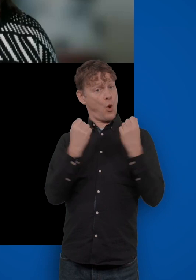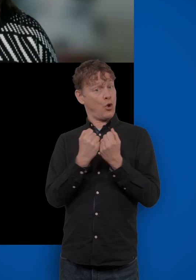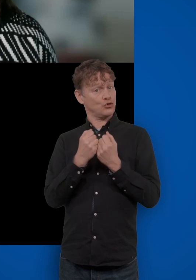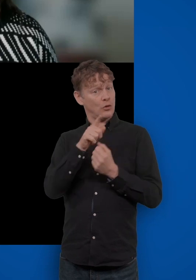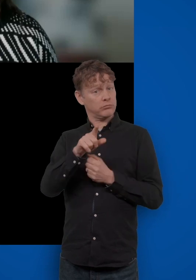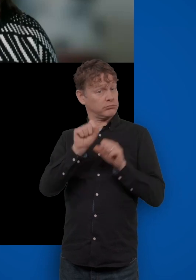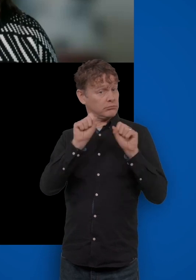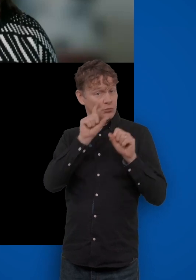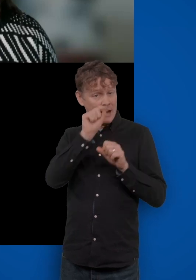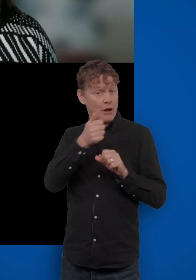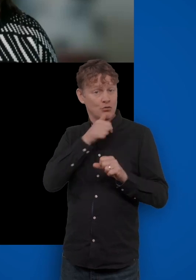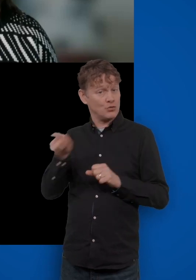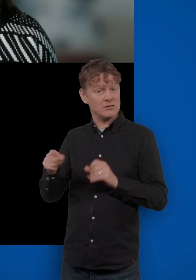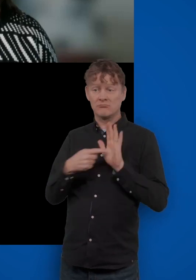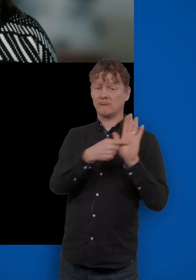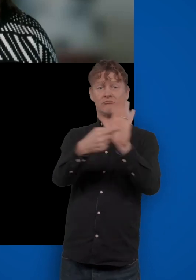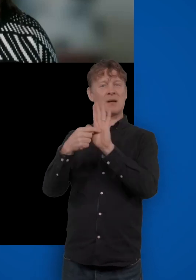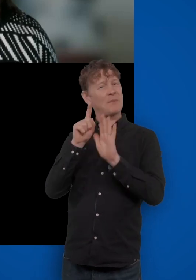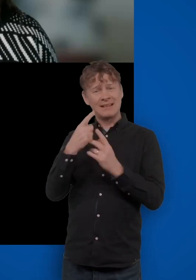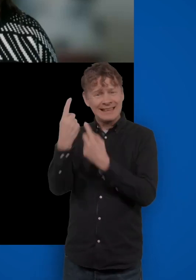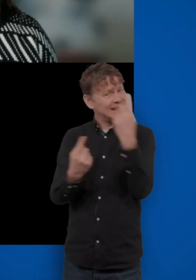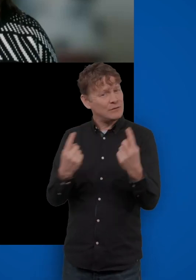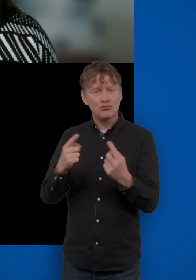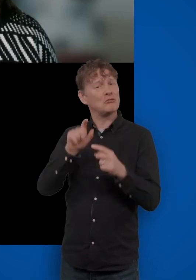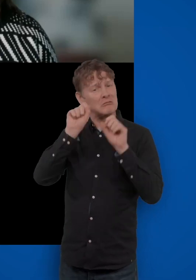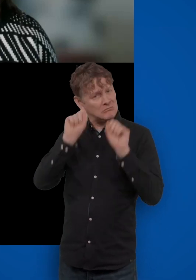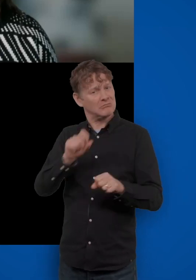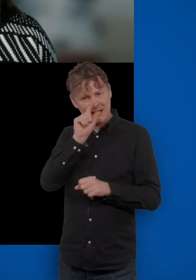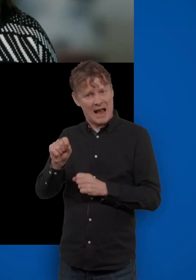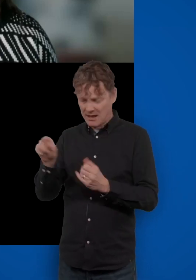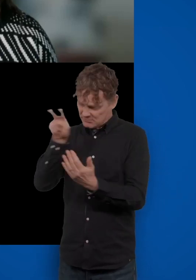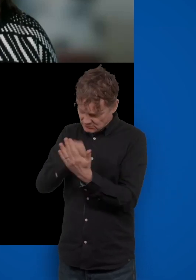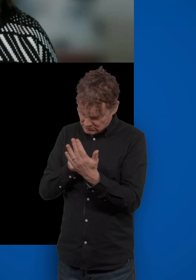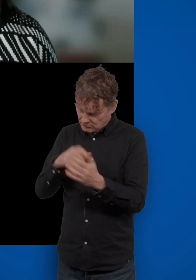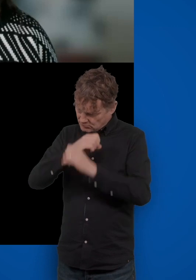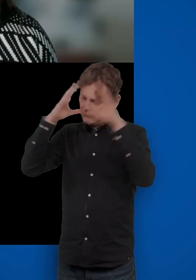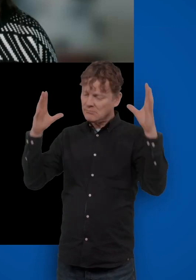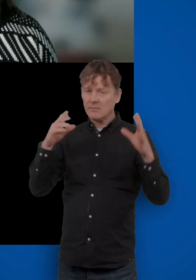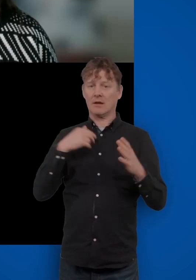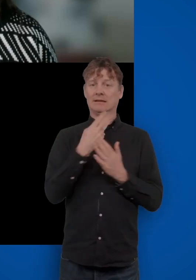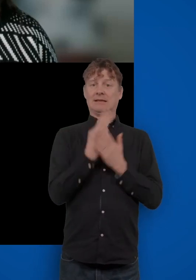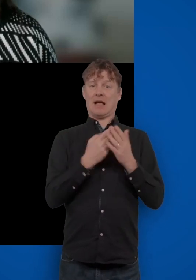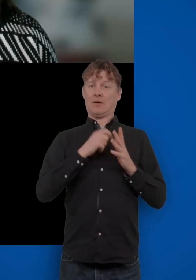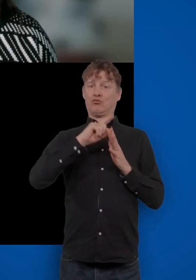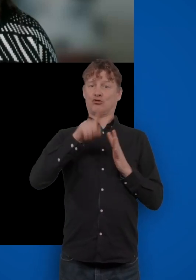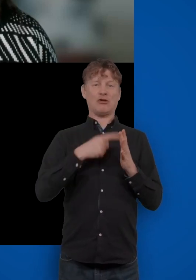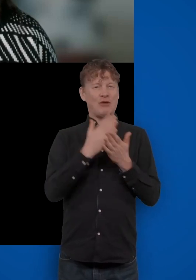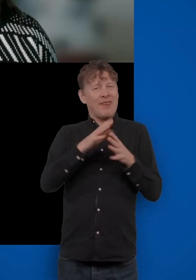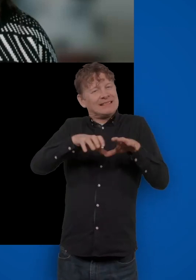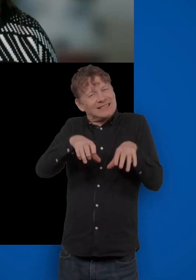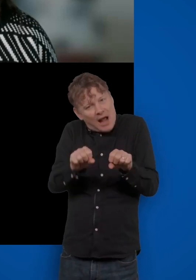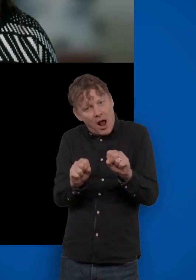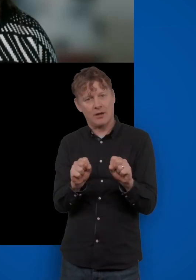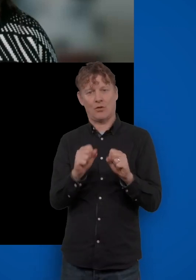which it works really well. But really, the idea is that individuals be able to use it when they're thinking about designing projects, really at the starting